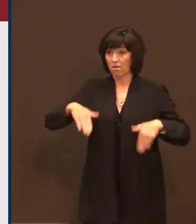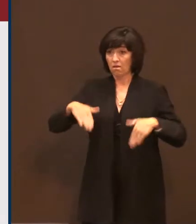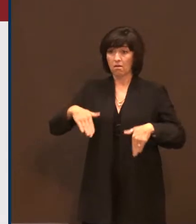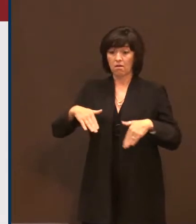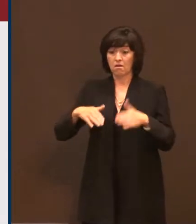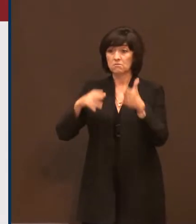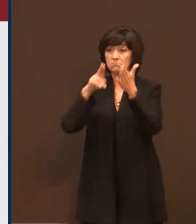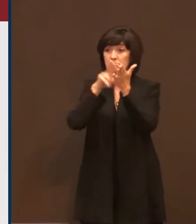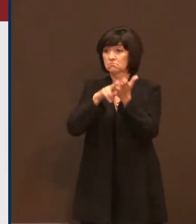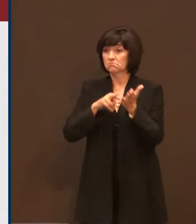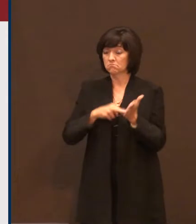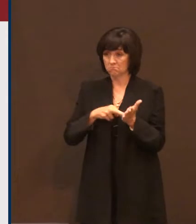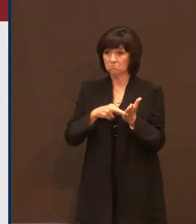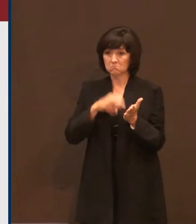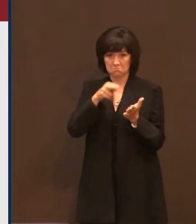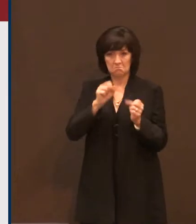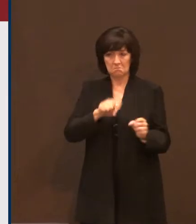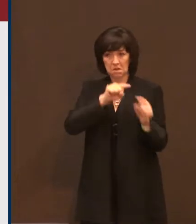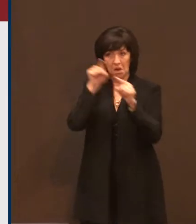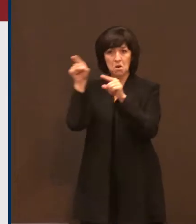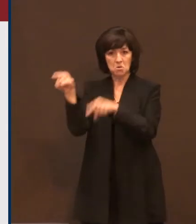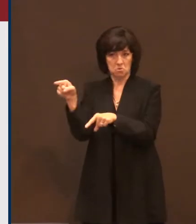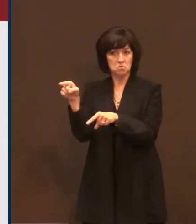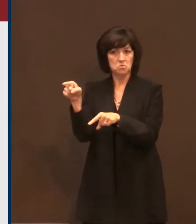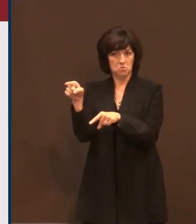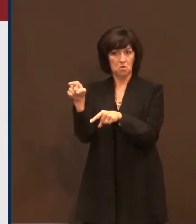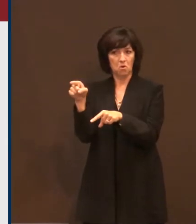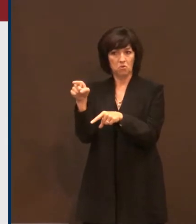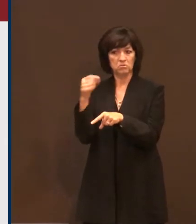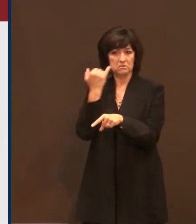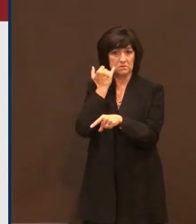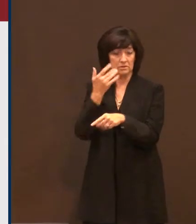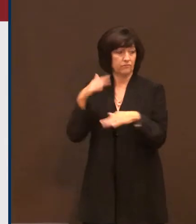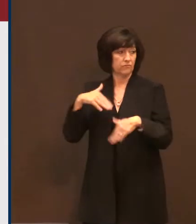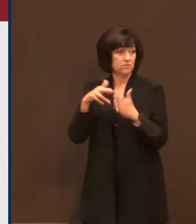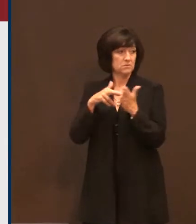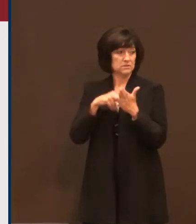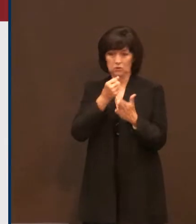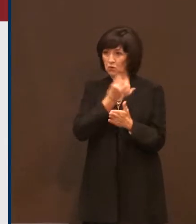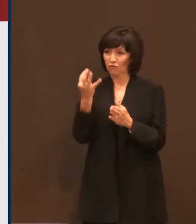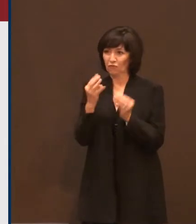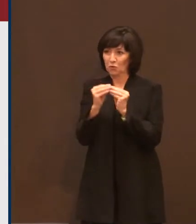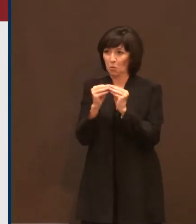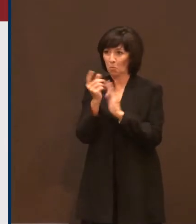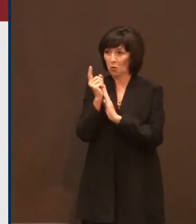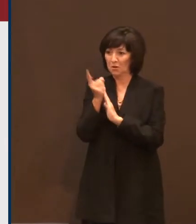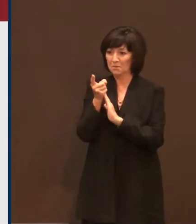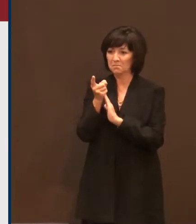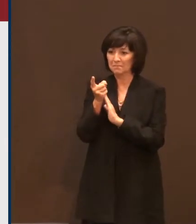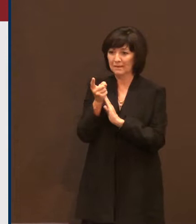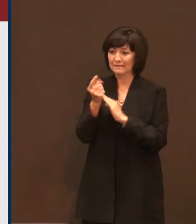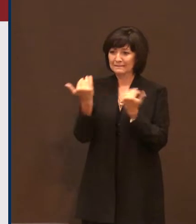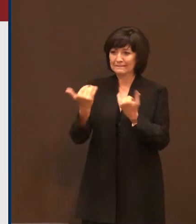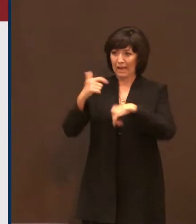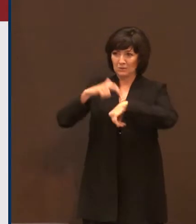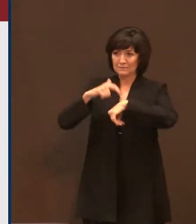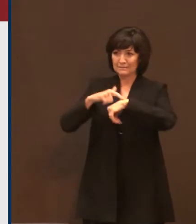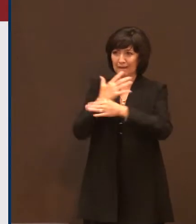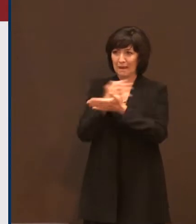test, they'll probably have some tests out there for you. Although today we've had a few more minutes. Sorry, AJ, better